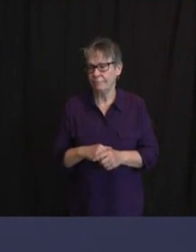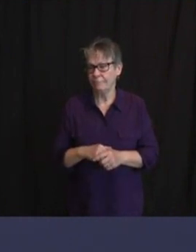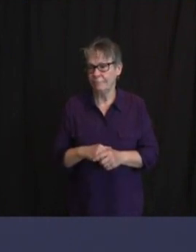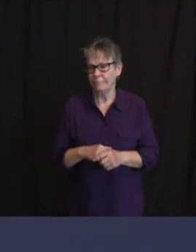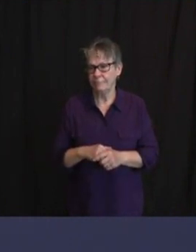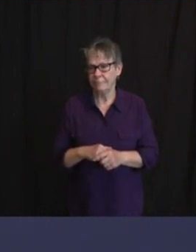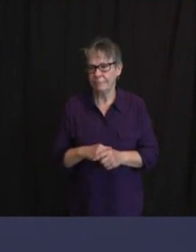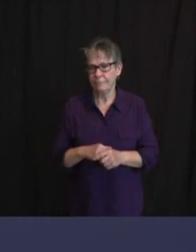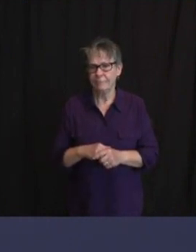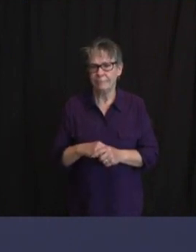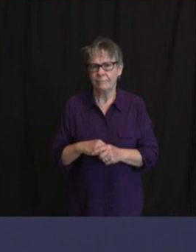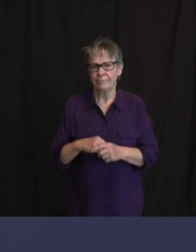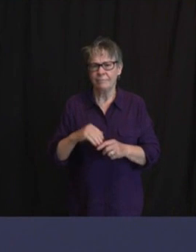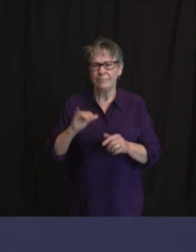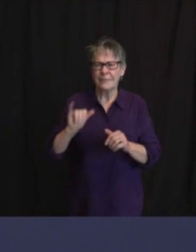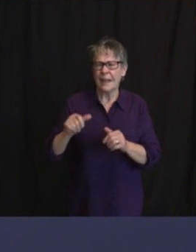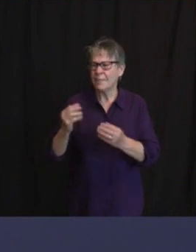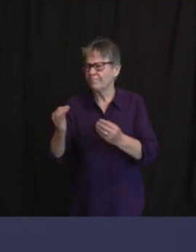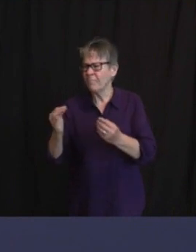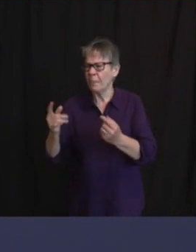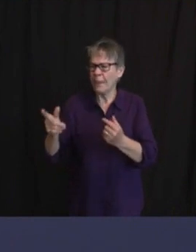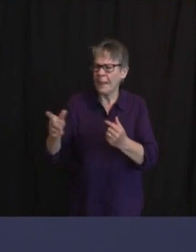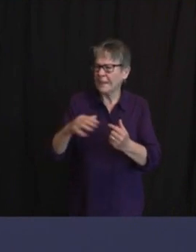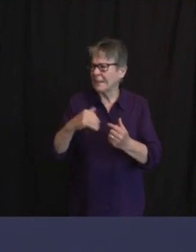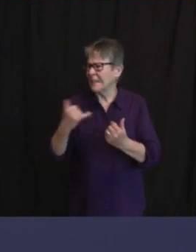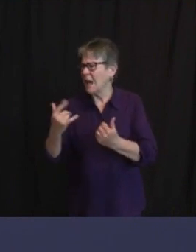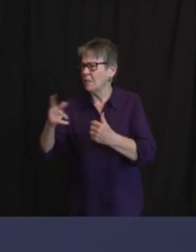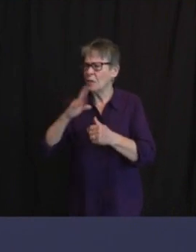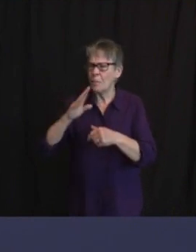was like a lot of task forces, whole of government,